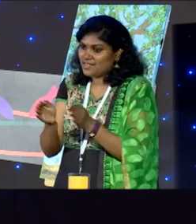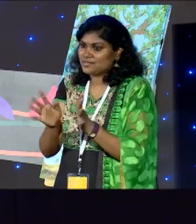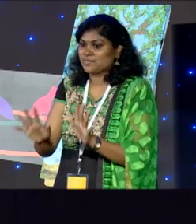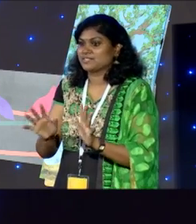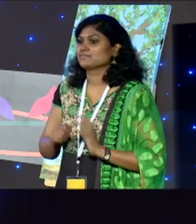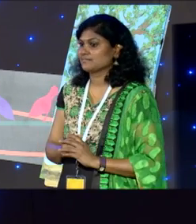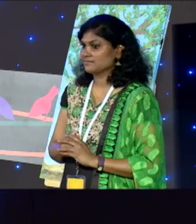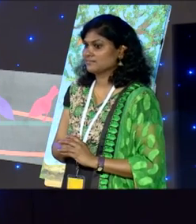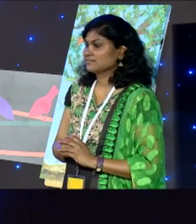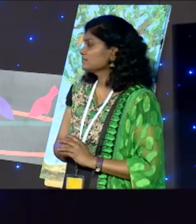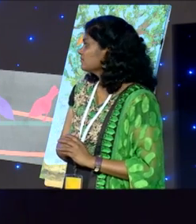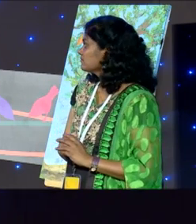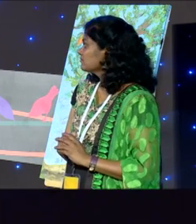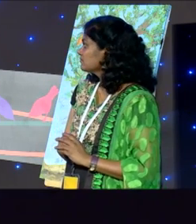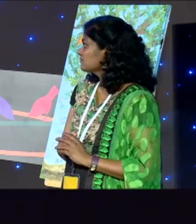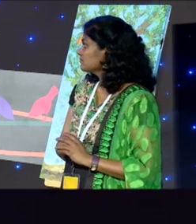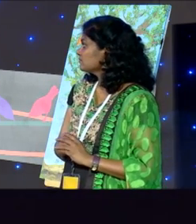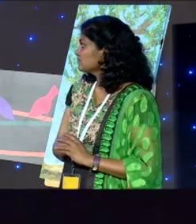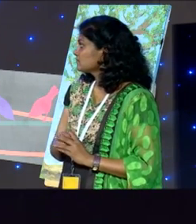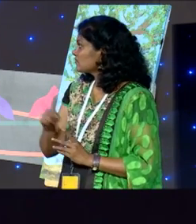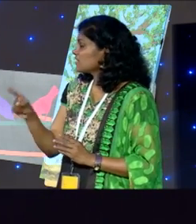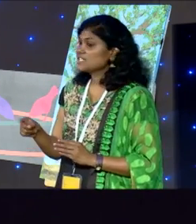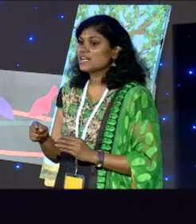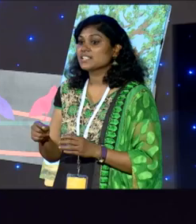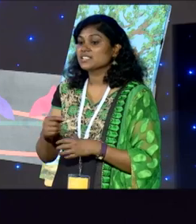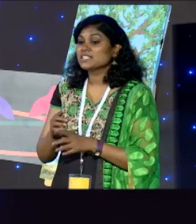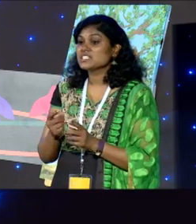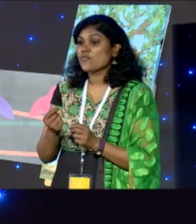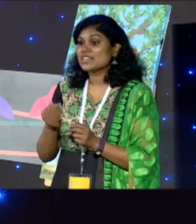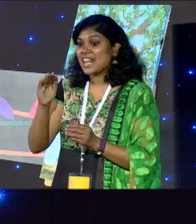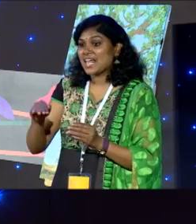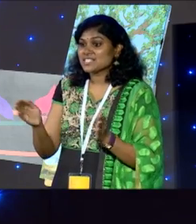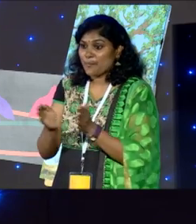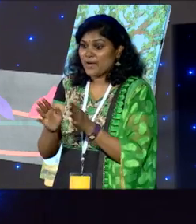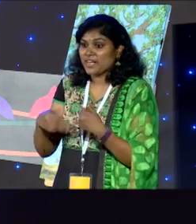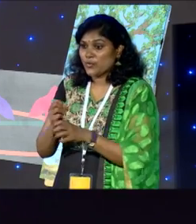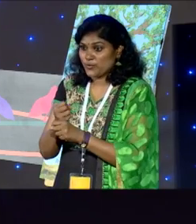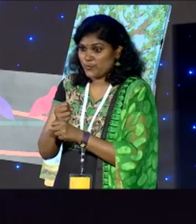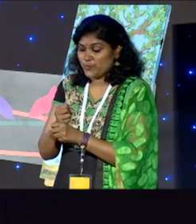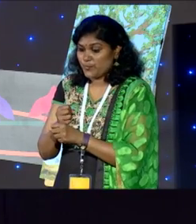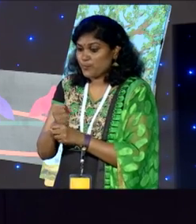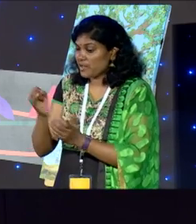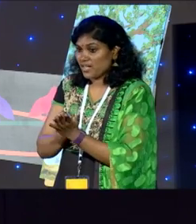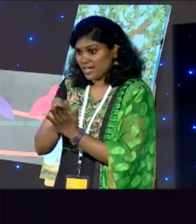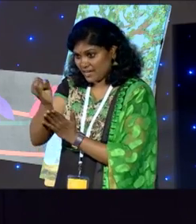like teach them how to make it and teach them to sell it also to other locals in that area.